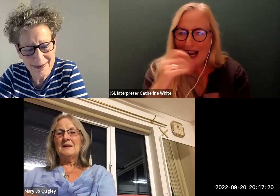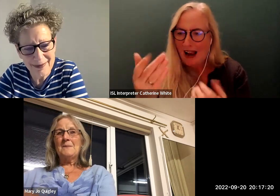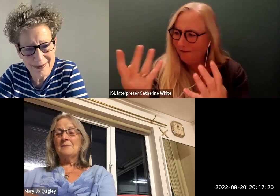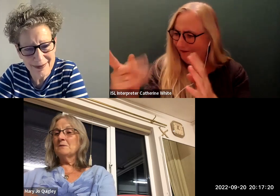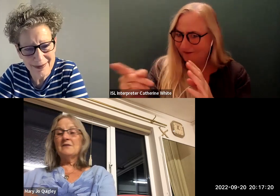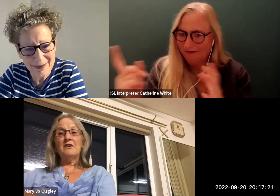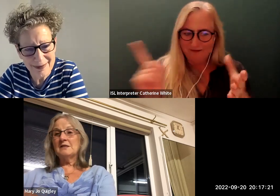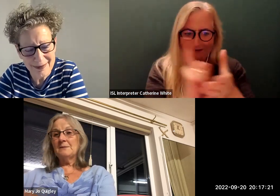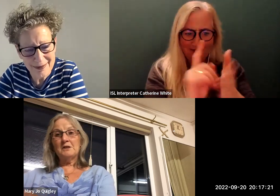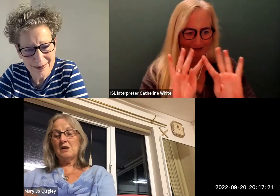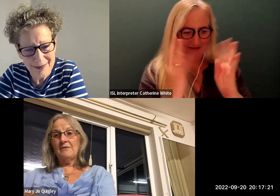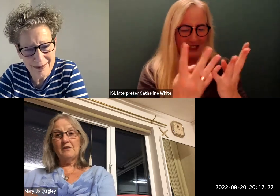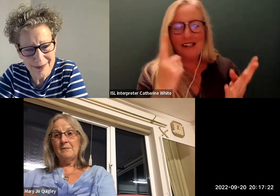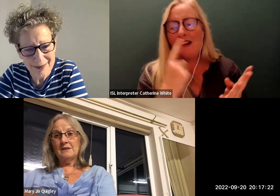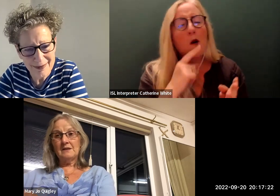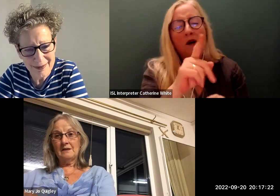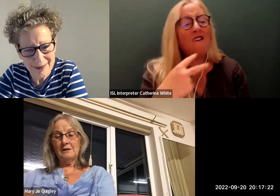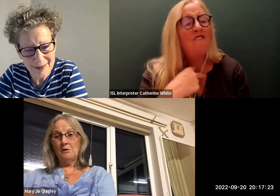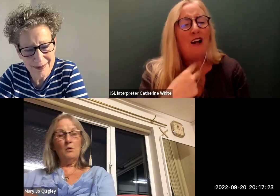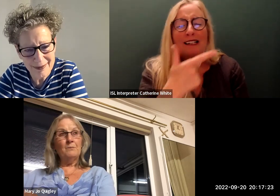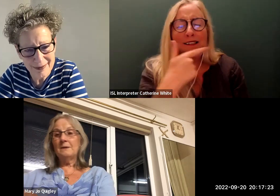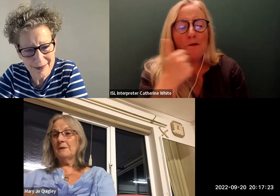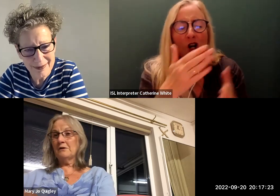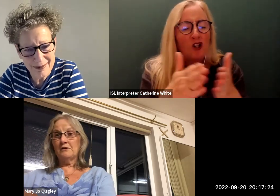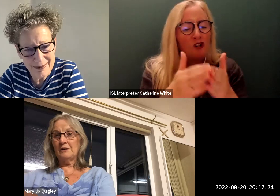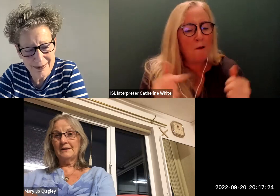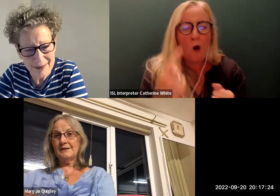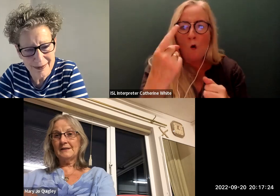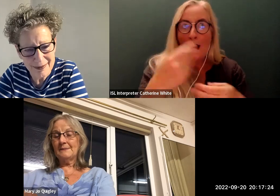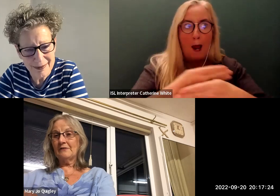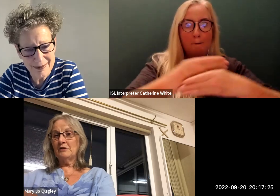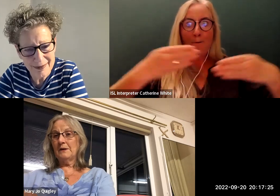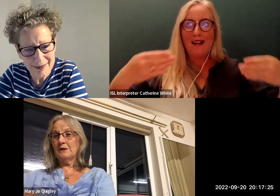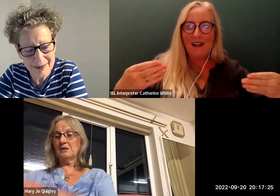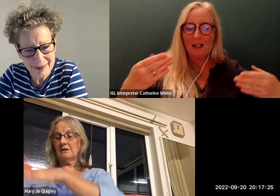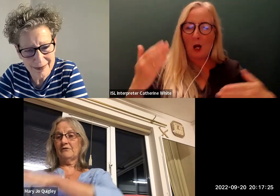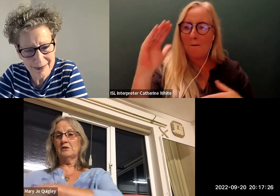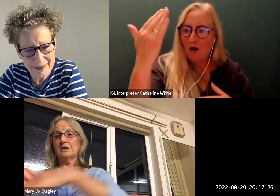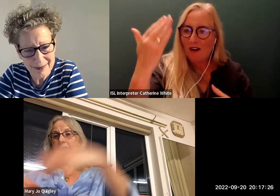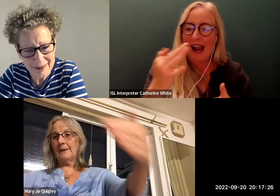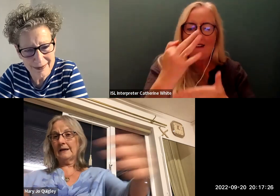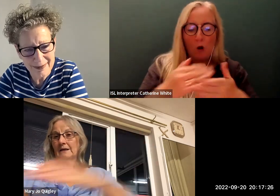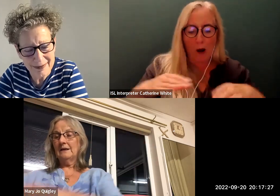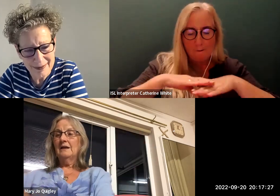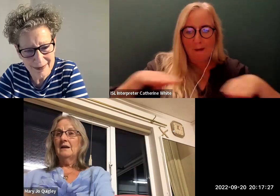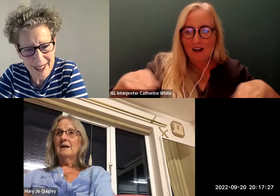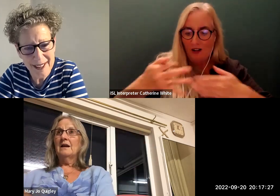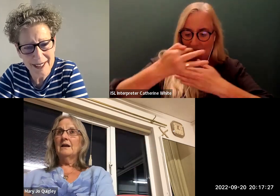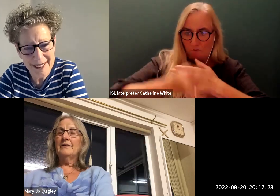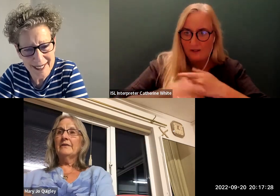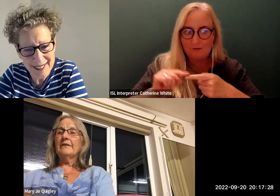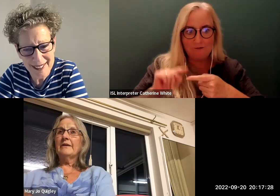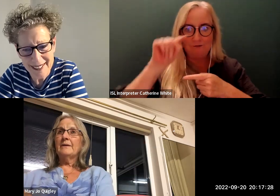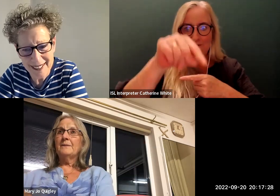But it was a very simple shop, very basic, one big mirror and a few benches at the front and at the back.